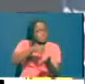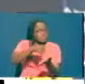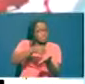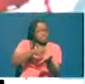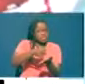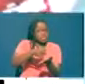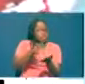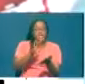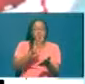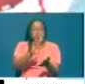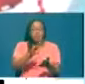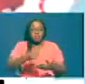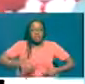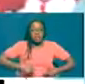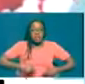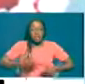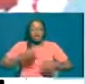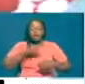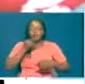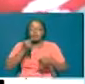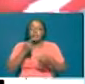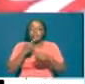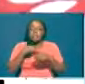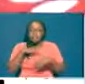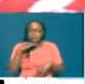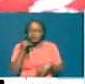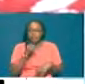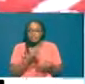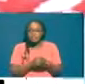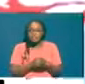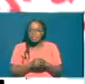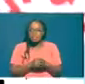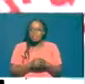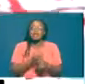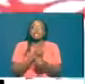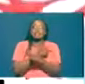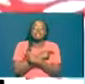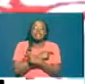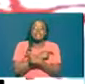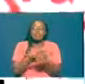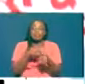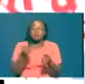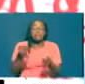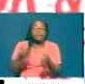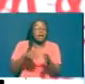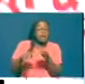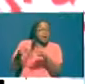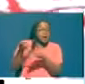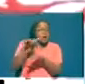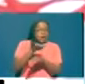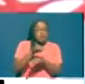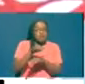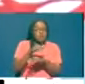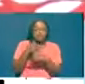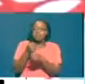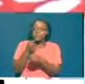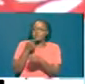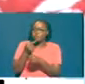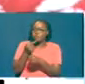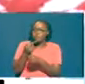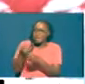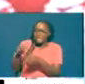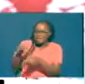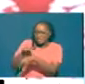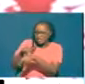young men. There's nothing he wouldn't do for people he loved. He went over and above. He made sure he nurtured all